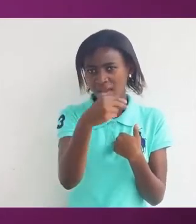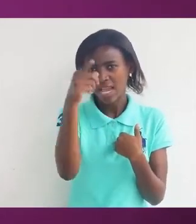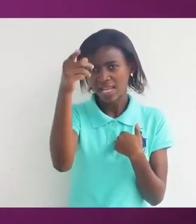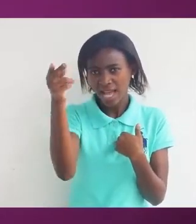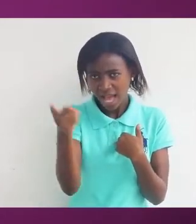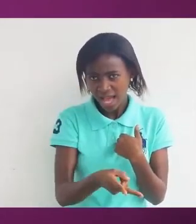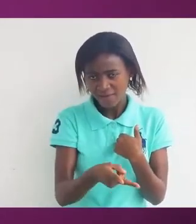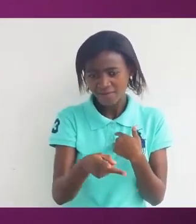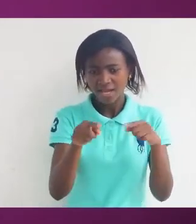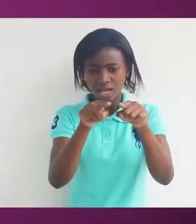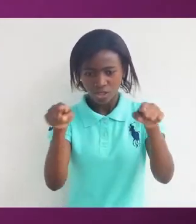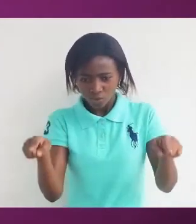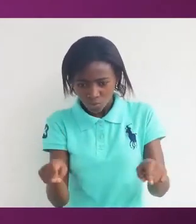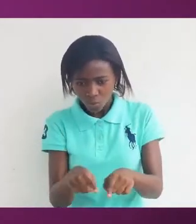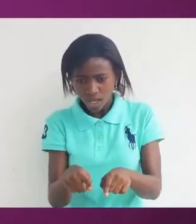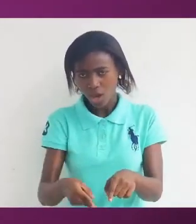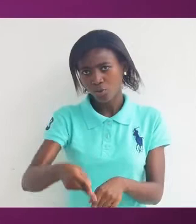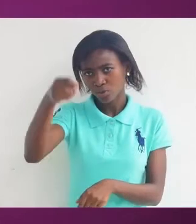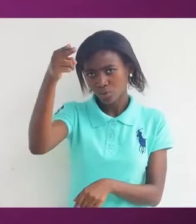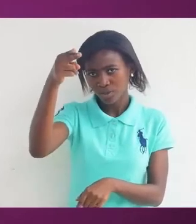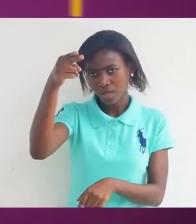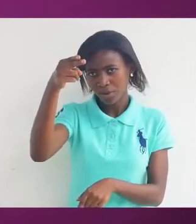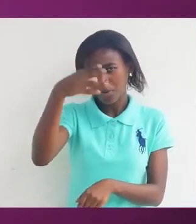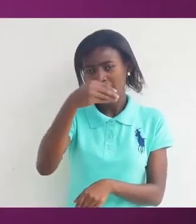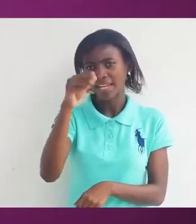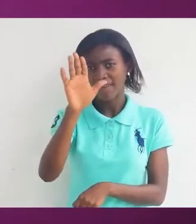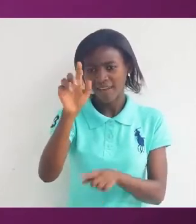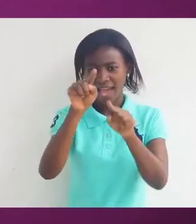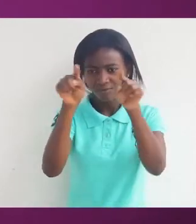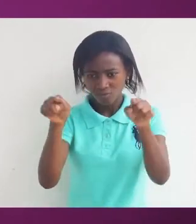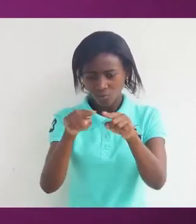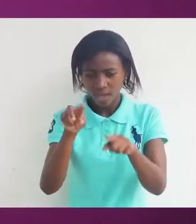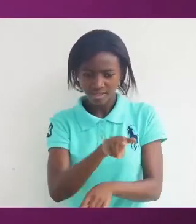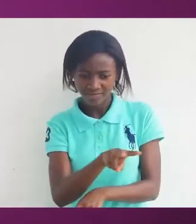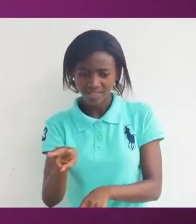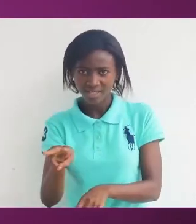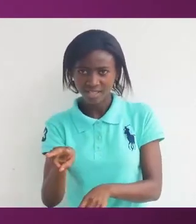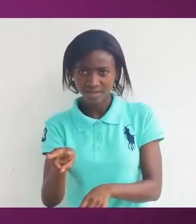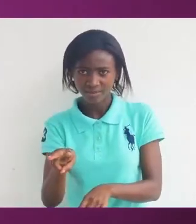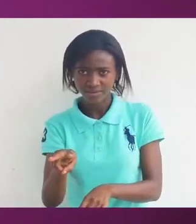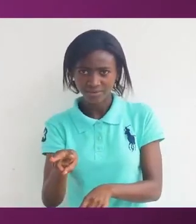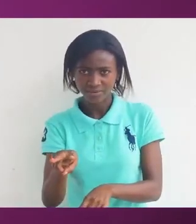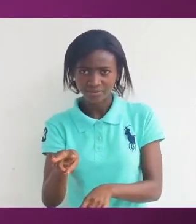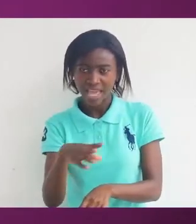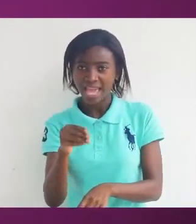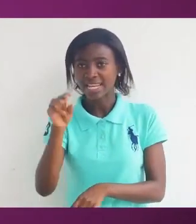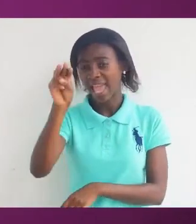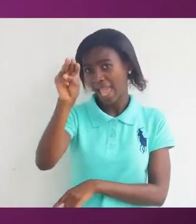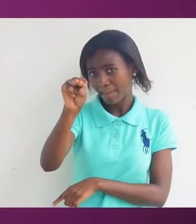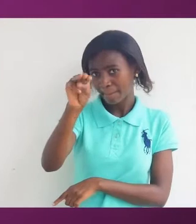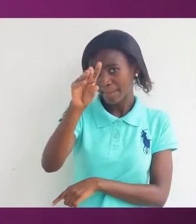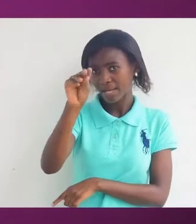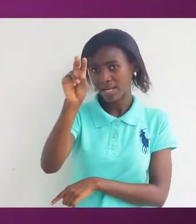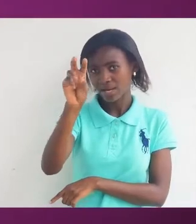3.5 squares horizontally and 5 squares vertically, as M and